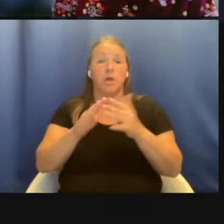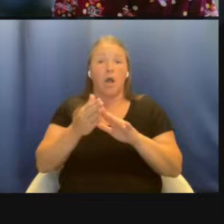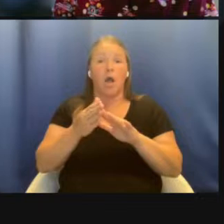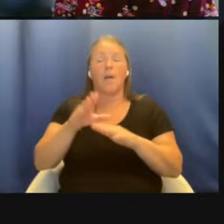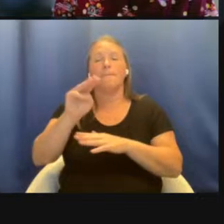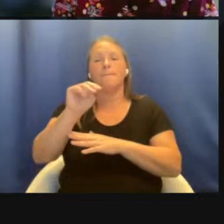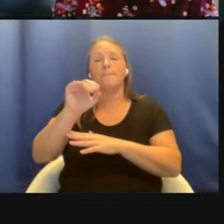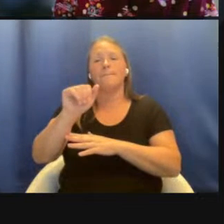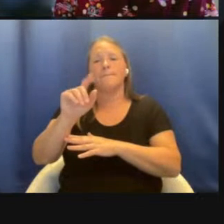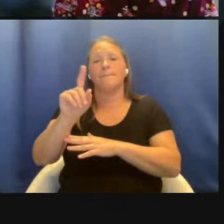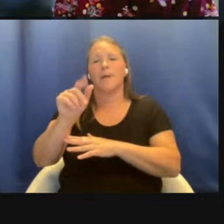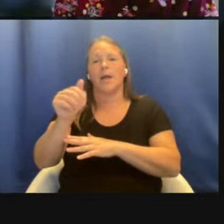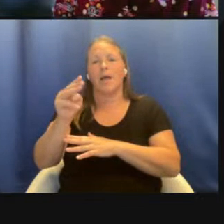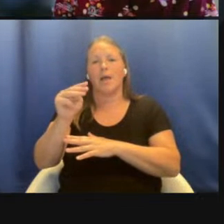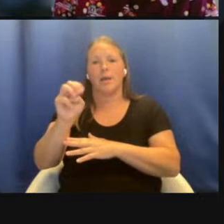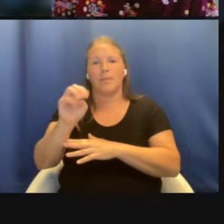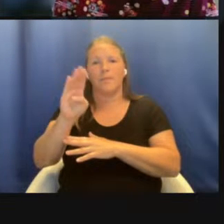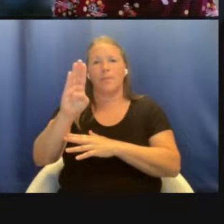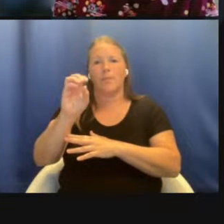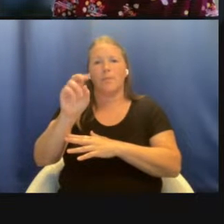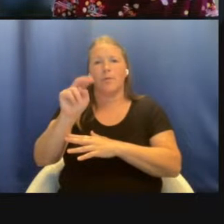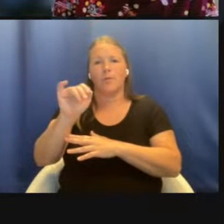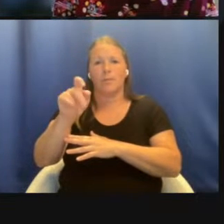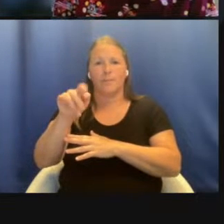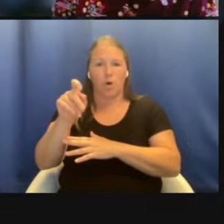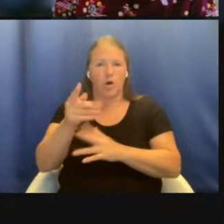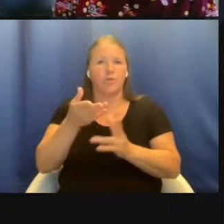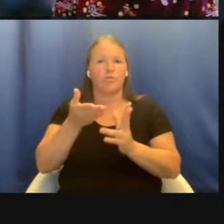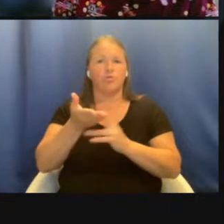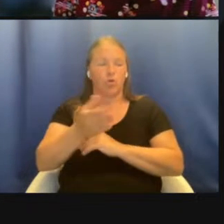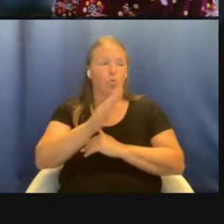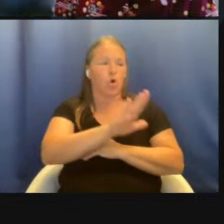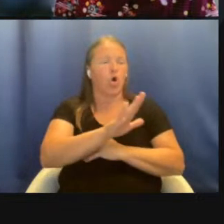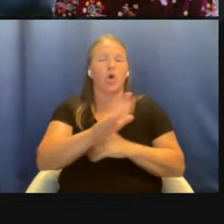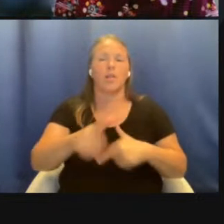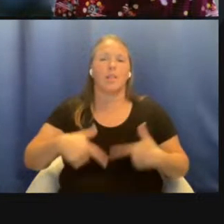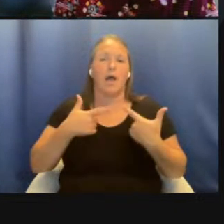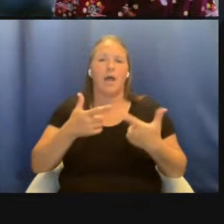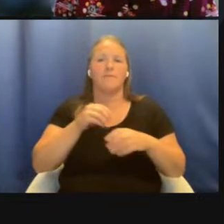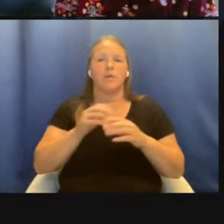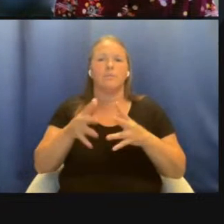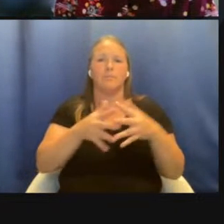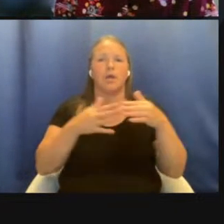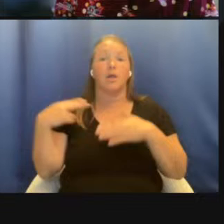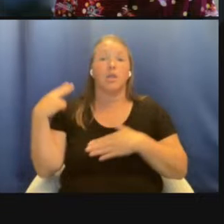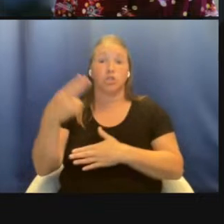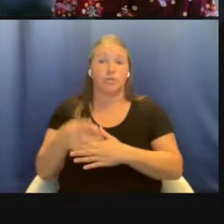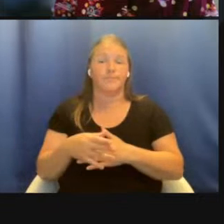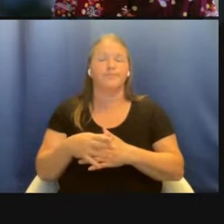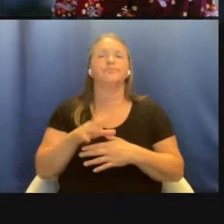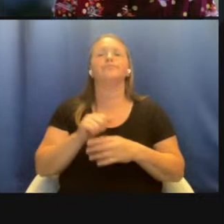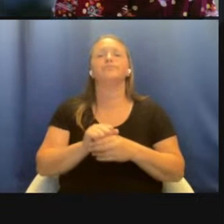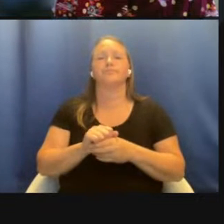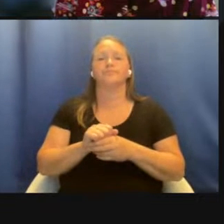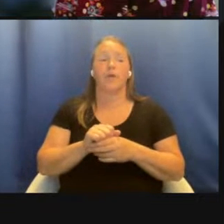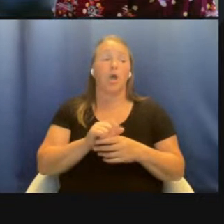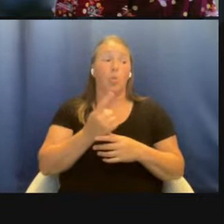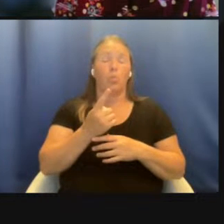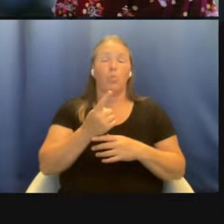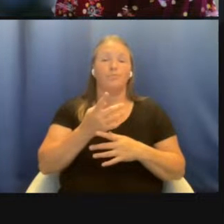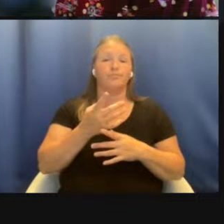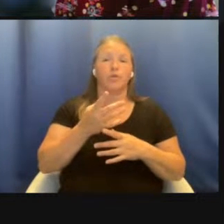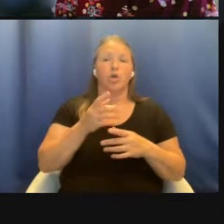her stature in American history. In 1872, she wrote to her grandson, Charles, I quote, "I never wished to be fixed